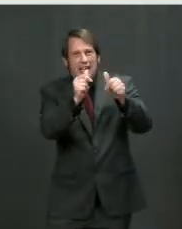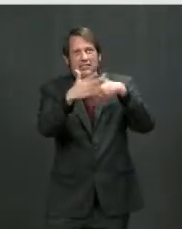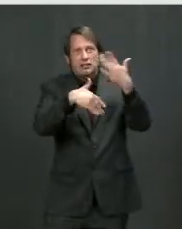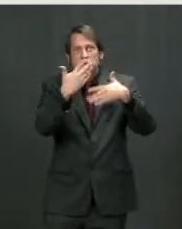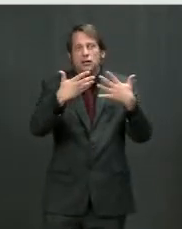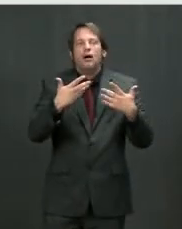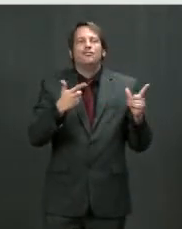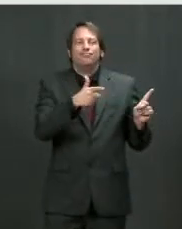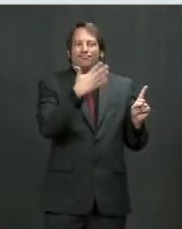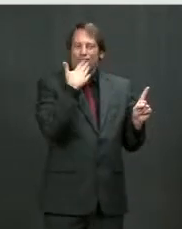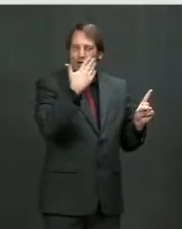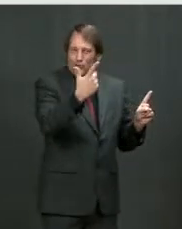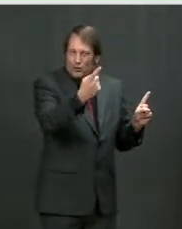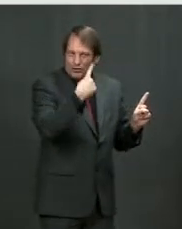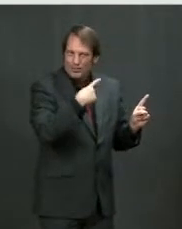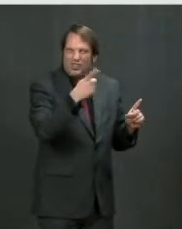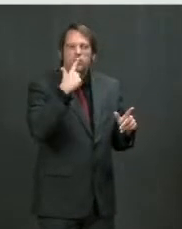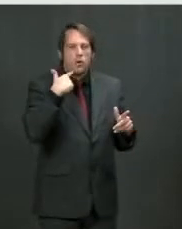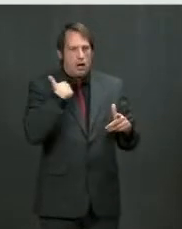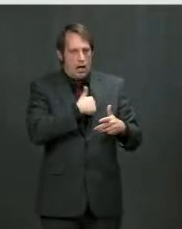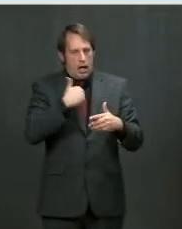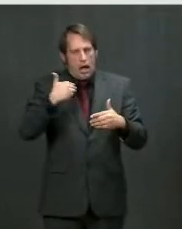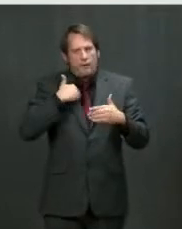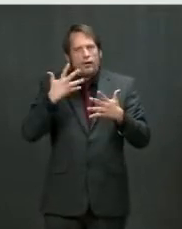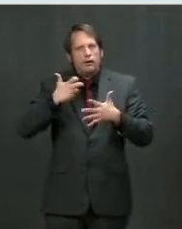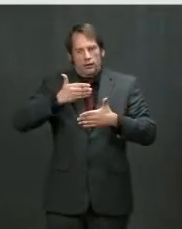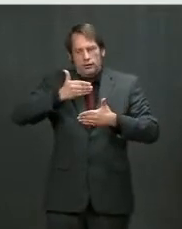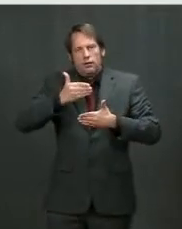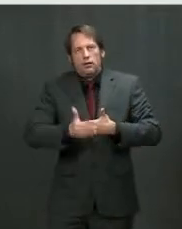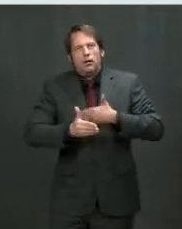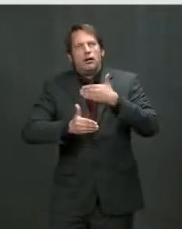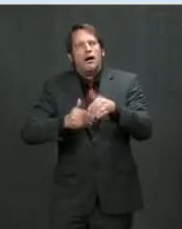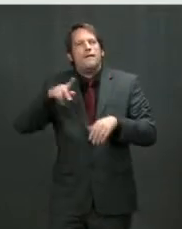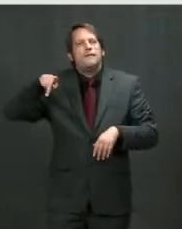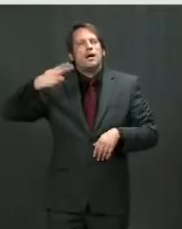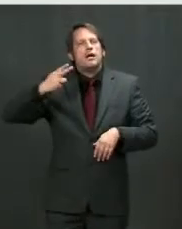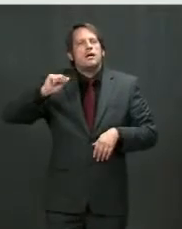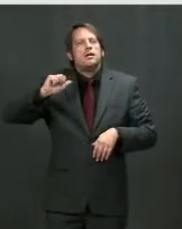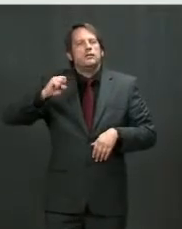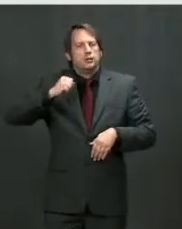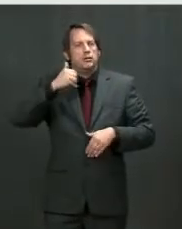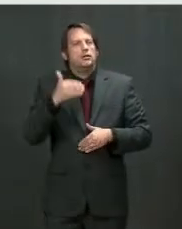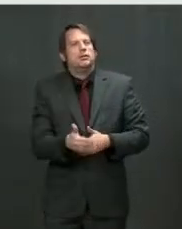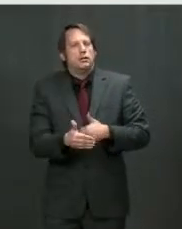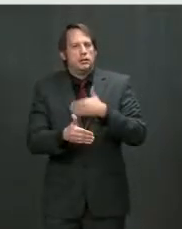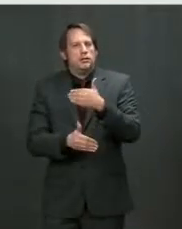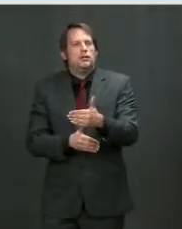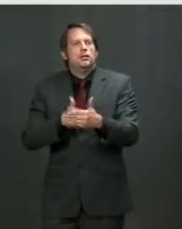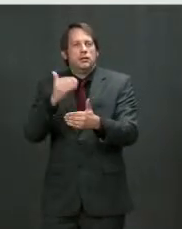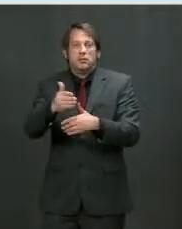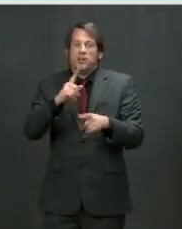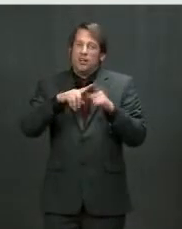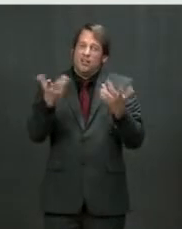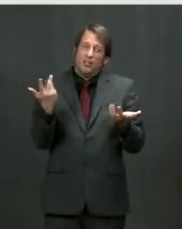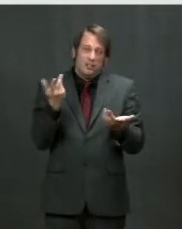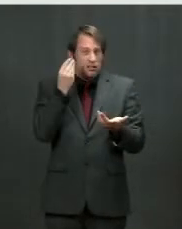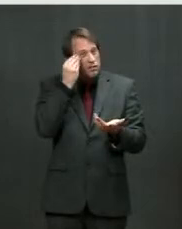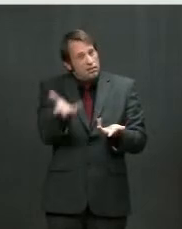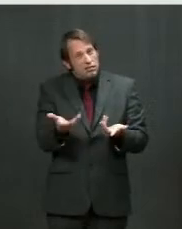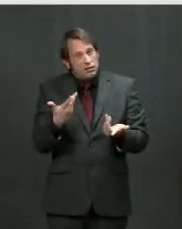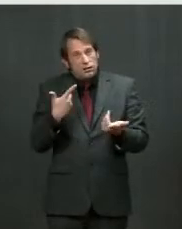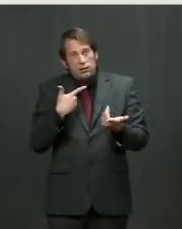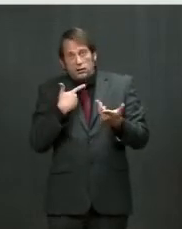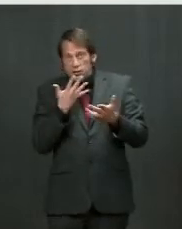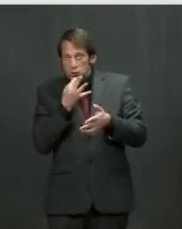time with this virus. And so to answer the question generally, we have a long way to go today to get the